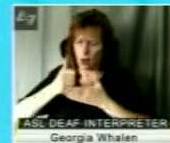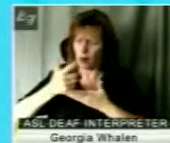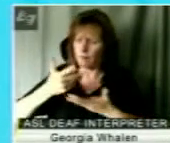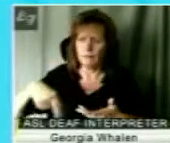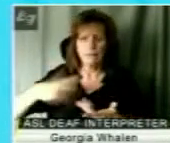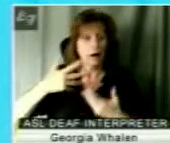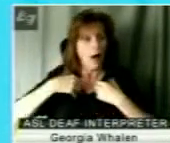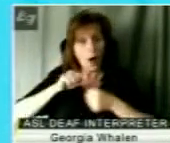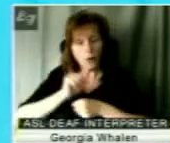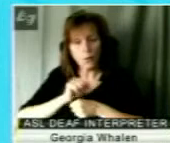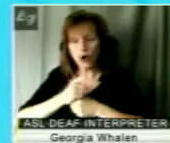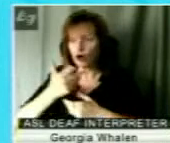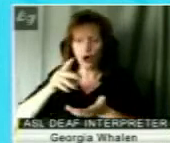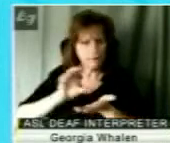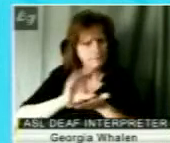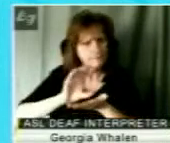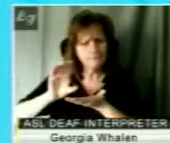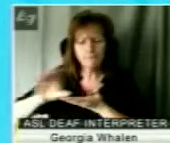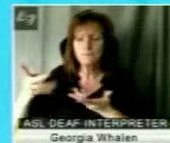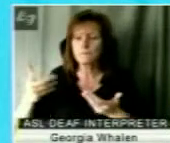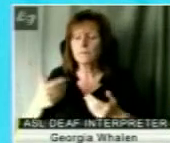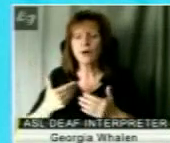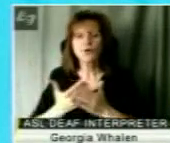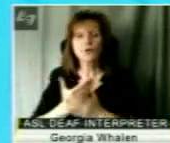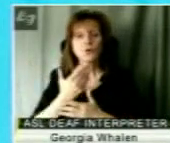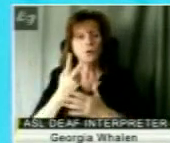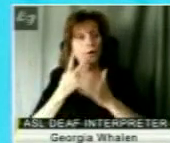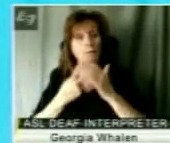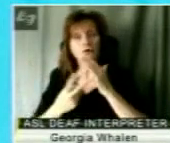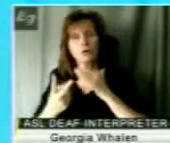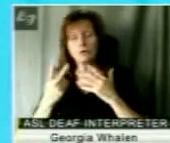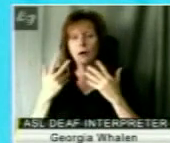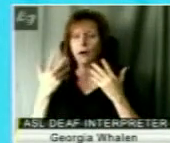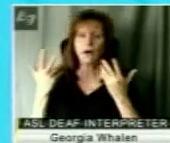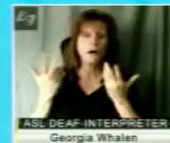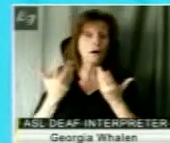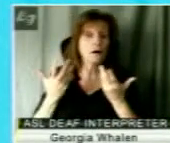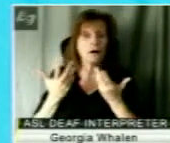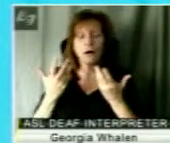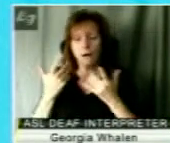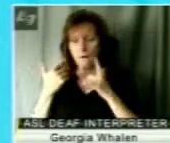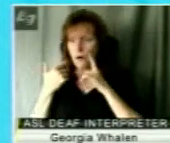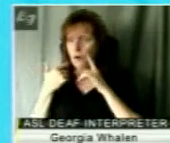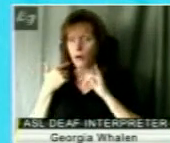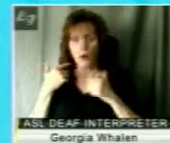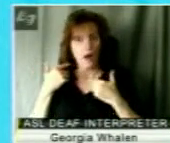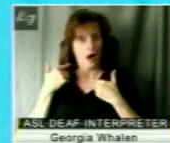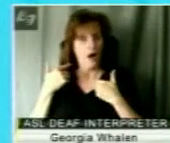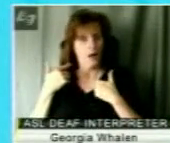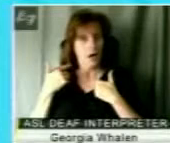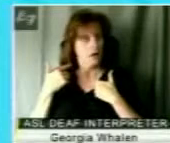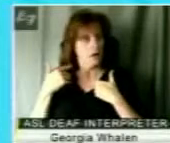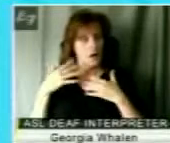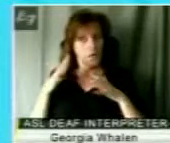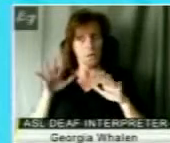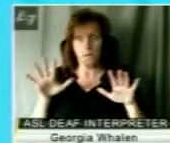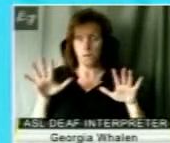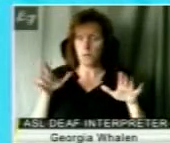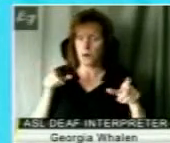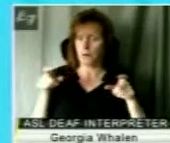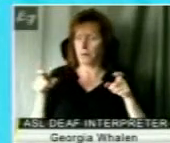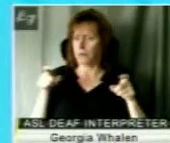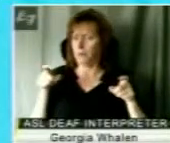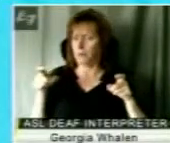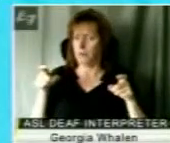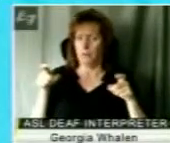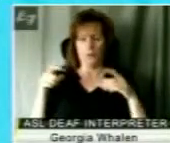as well. New modeling projections show that Canada is making progress in the fight against COVID-19. Data is showing a lower